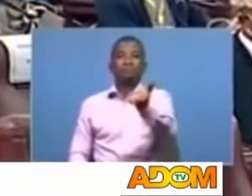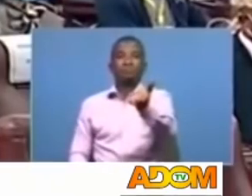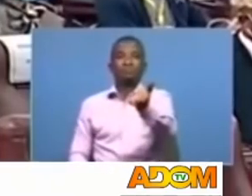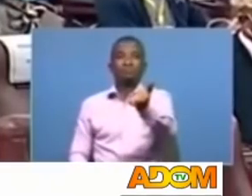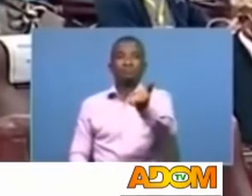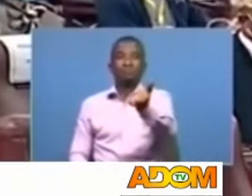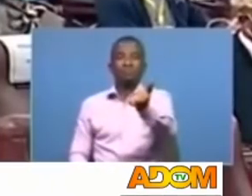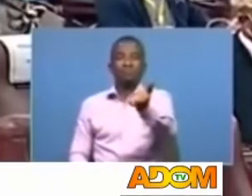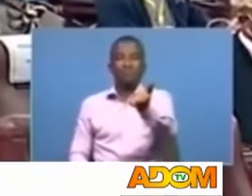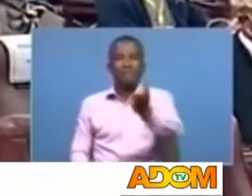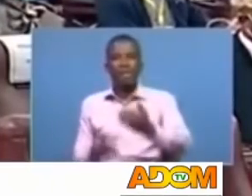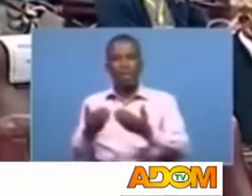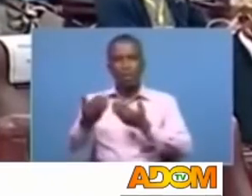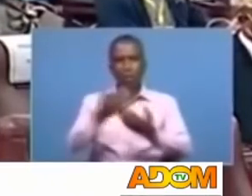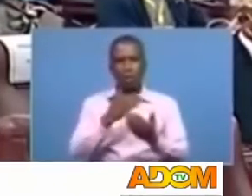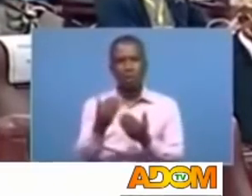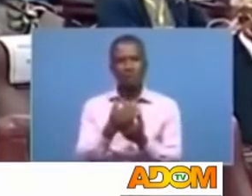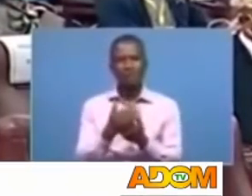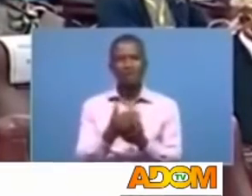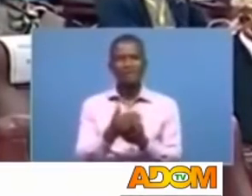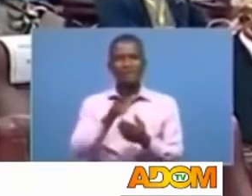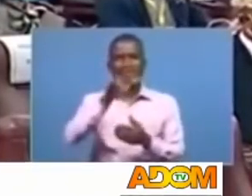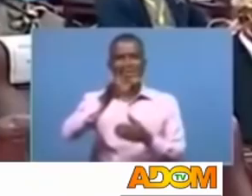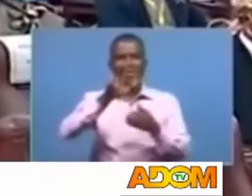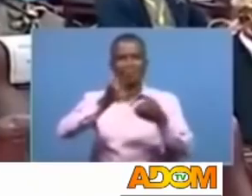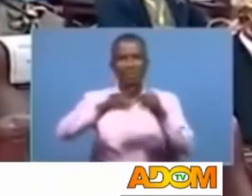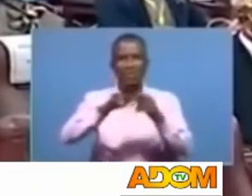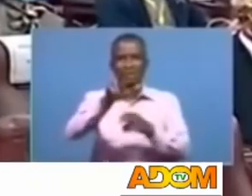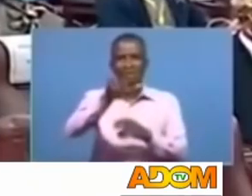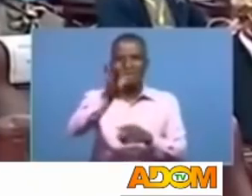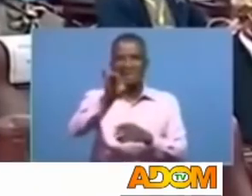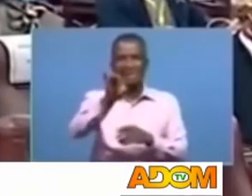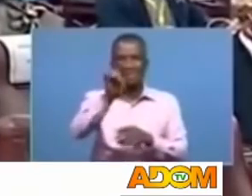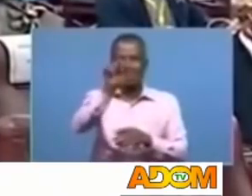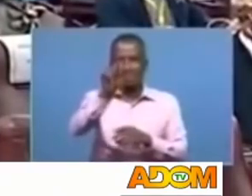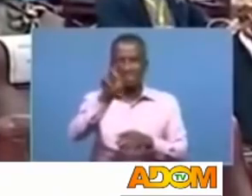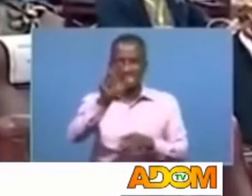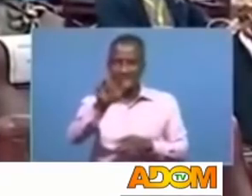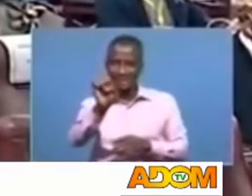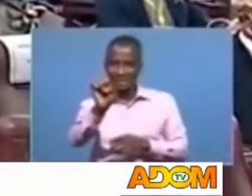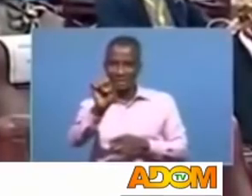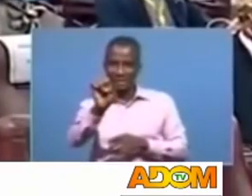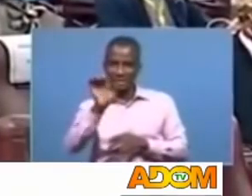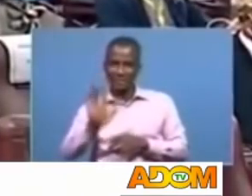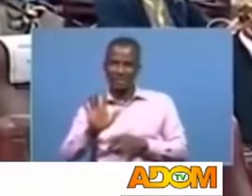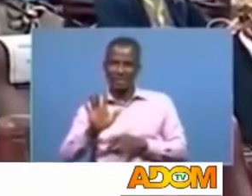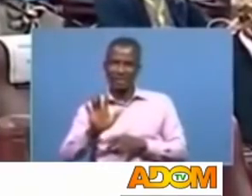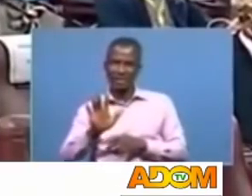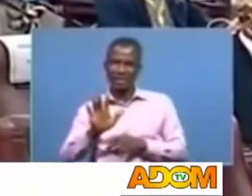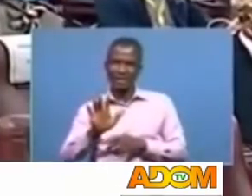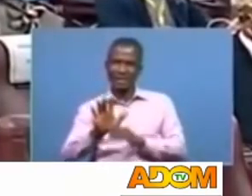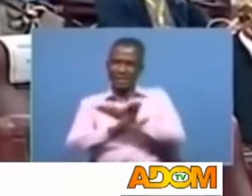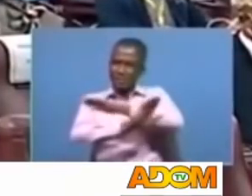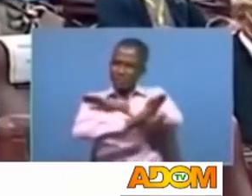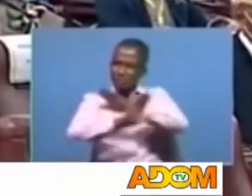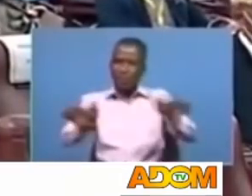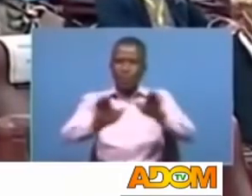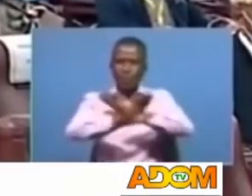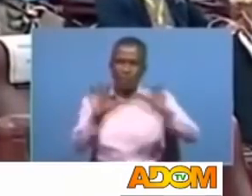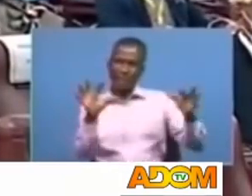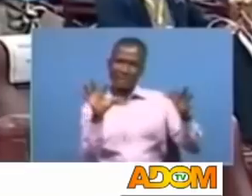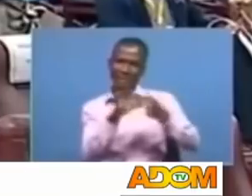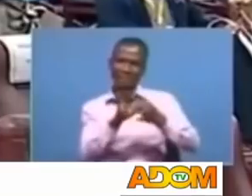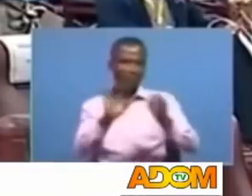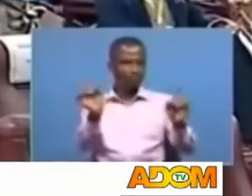And my lords, in any event, Order 38, Rule 3E5, has nothing